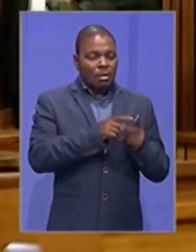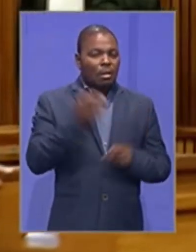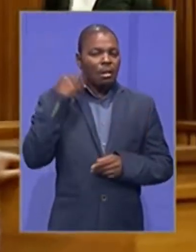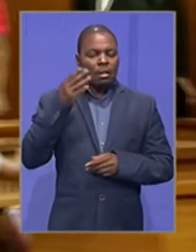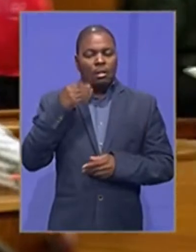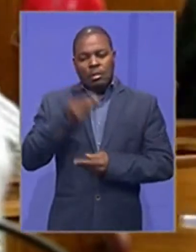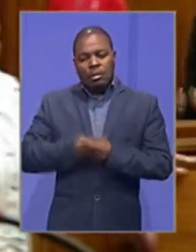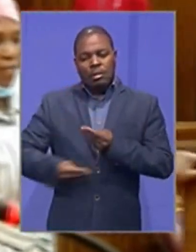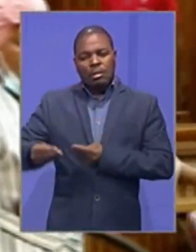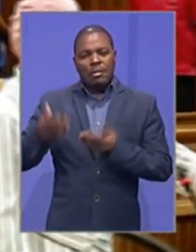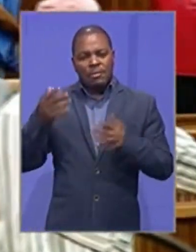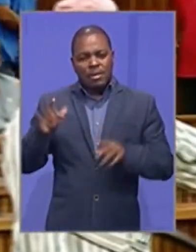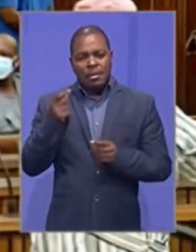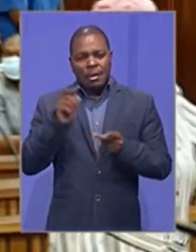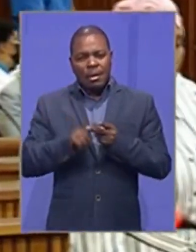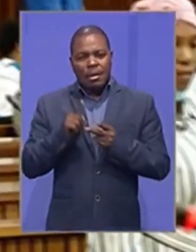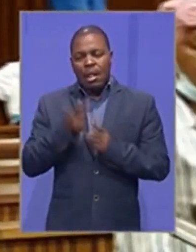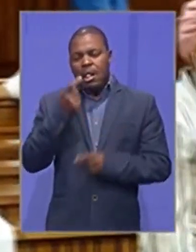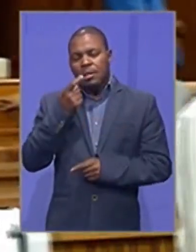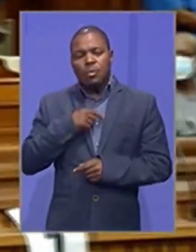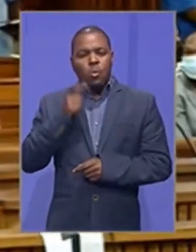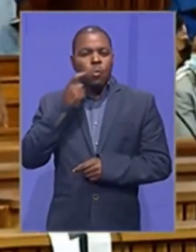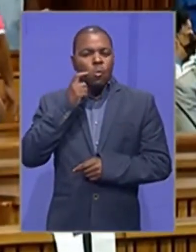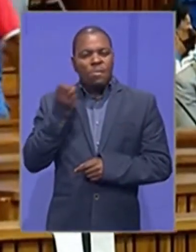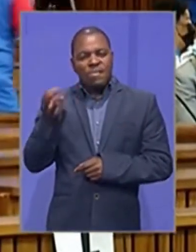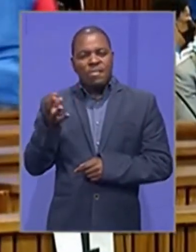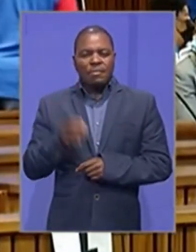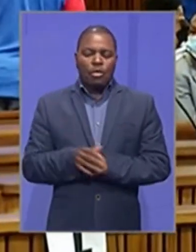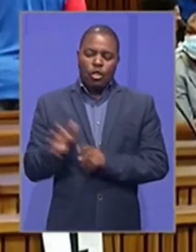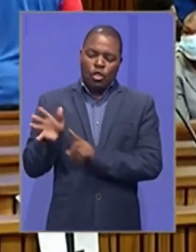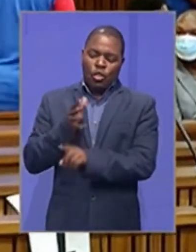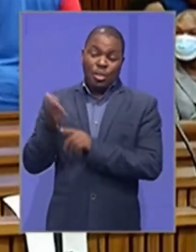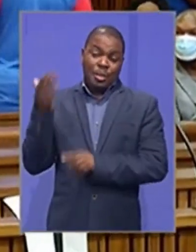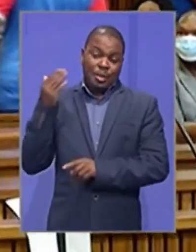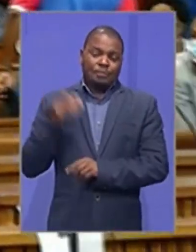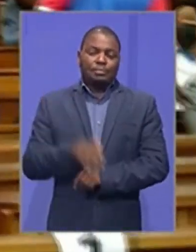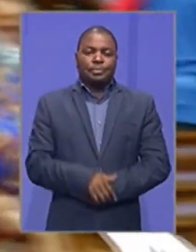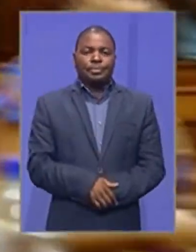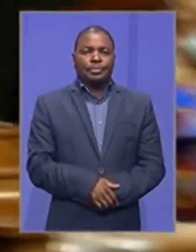ranta le maswitsi. Molemo ne motho SABC News, Pretoria.